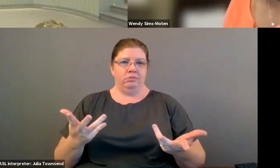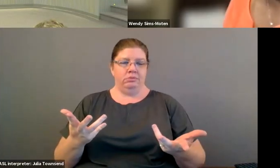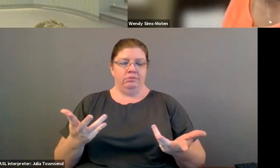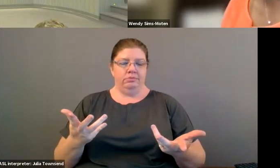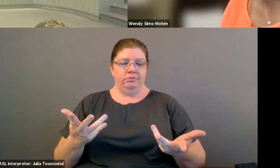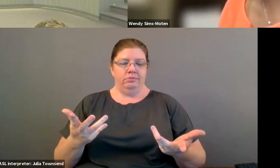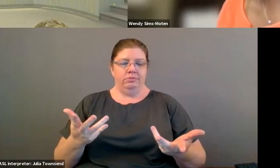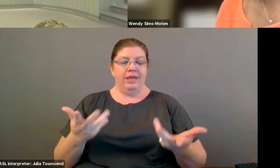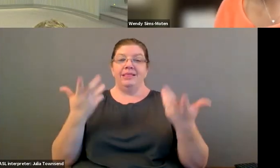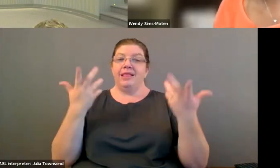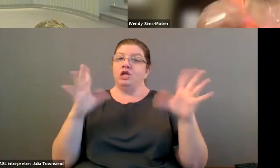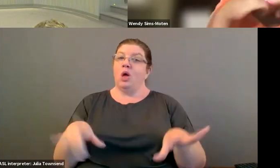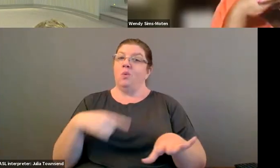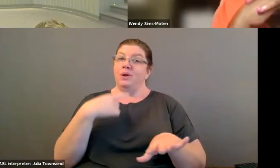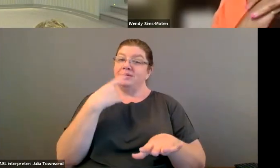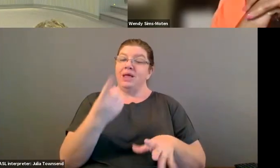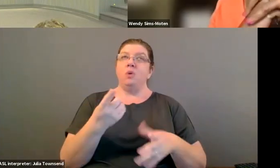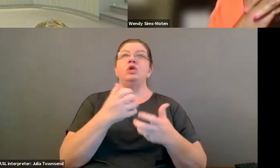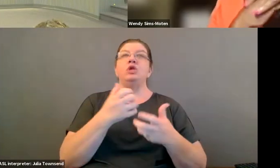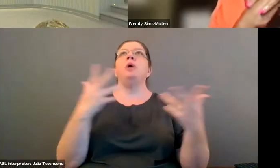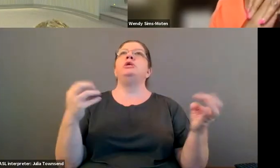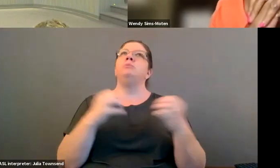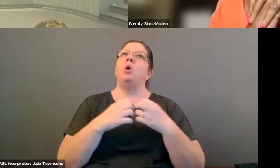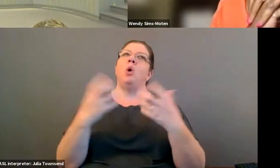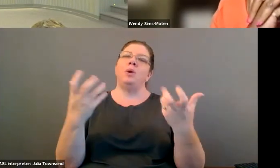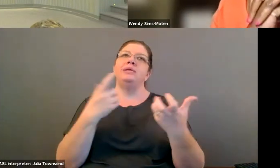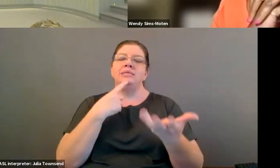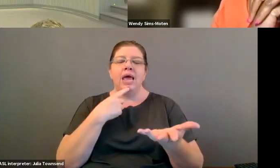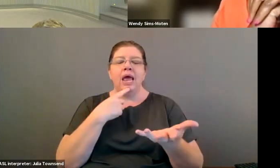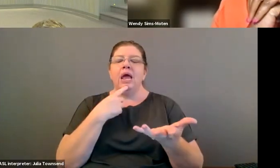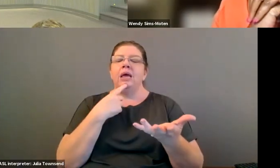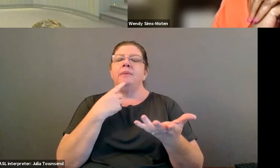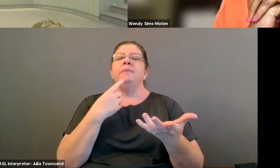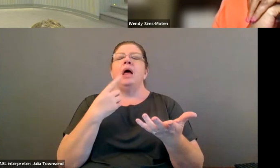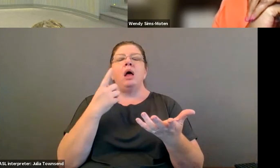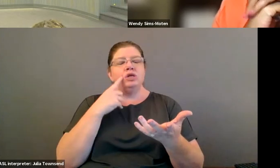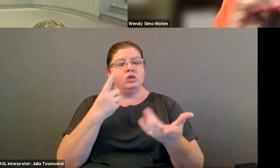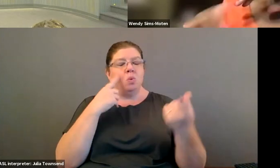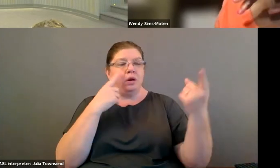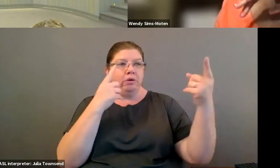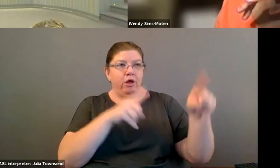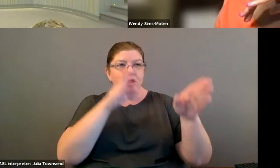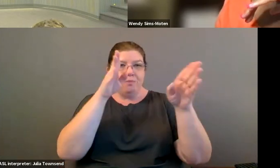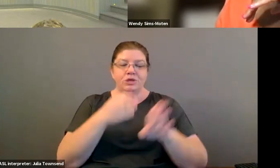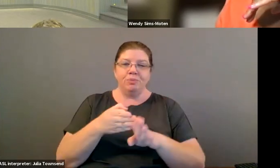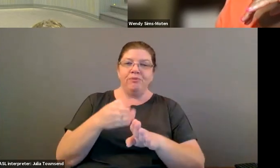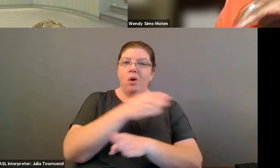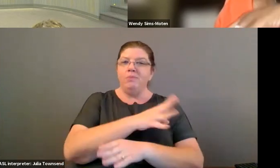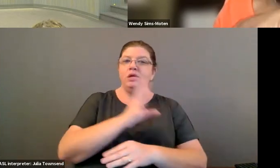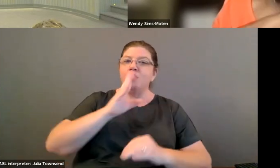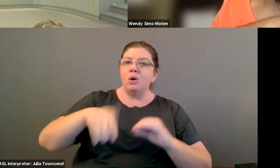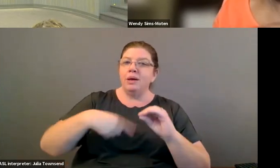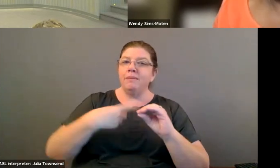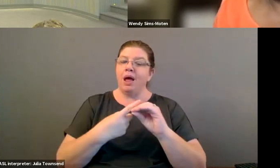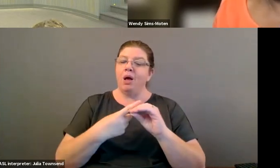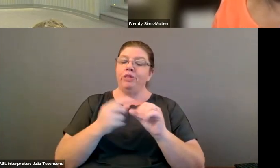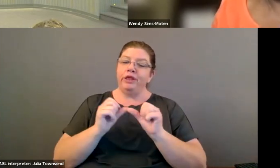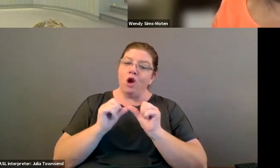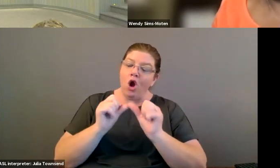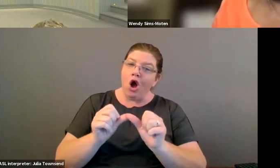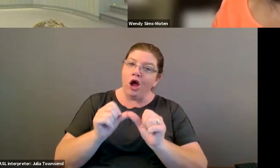close. That's all I want to say. Well, there's so much more. And I want to just echo the person before me who spoke about the